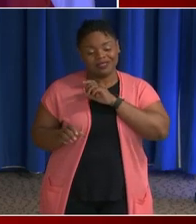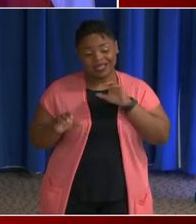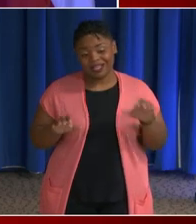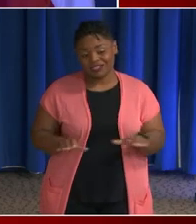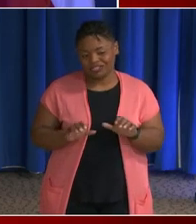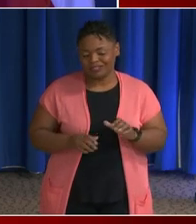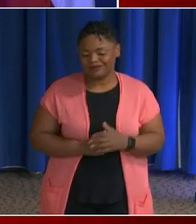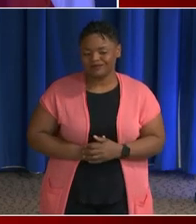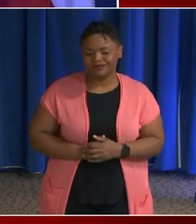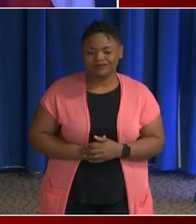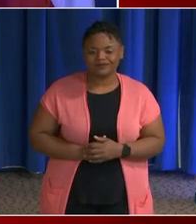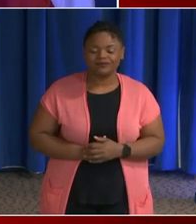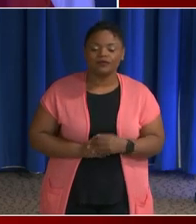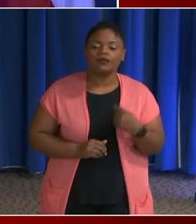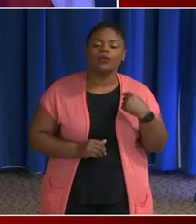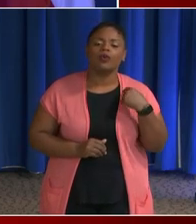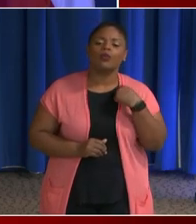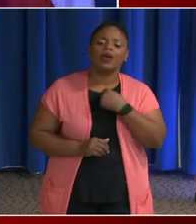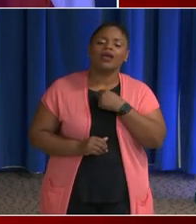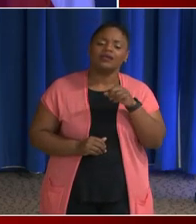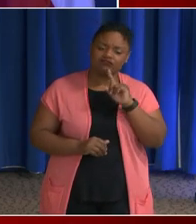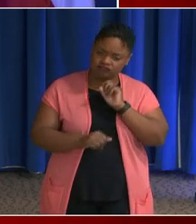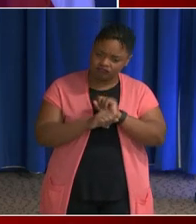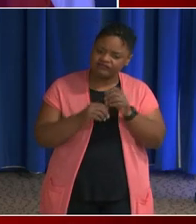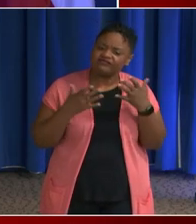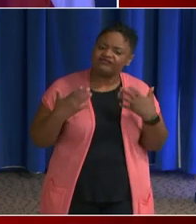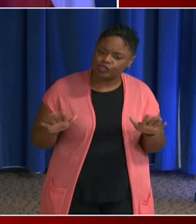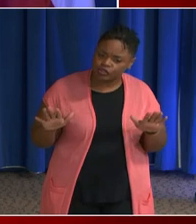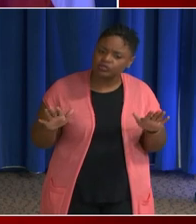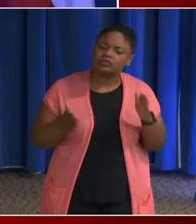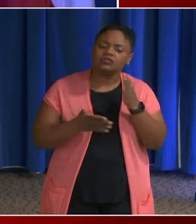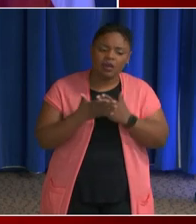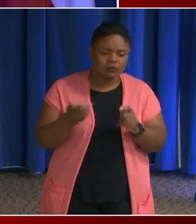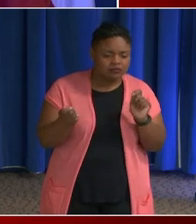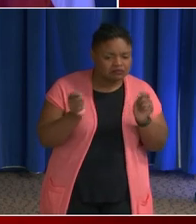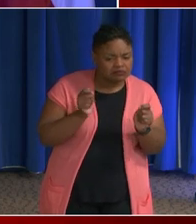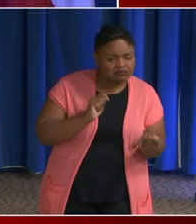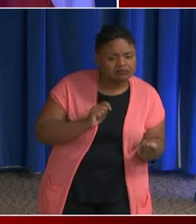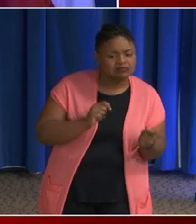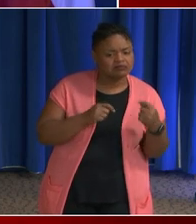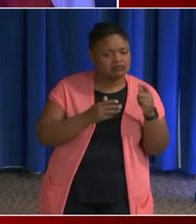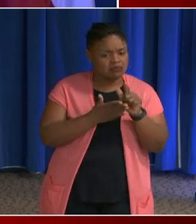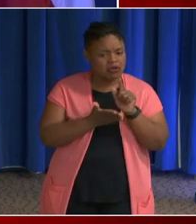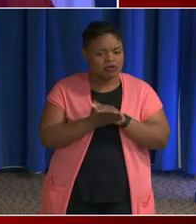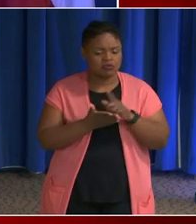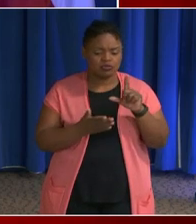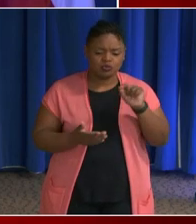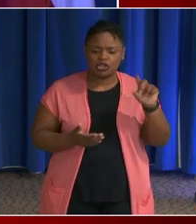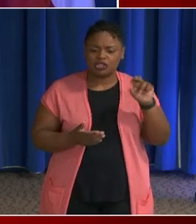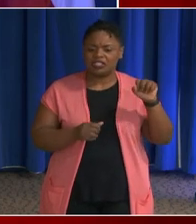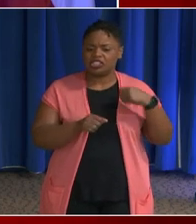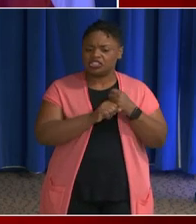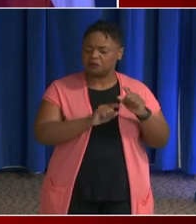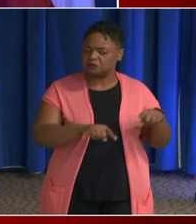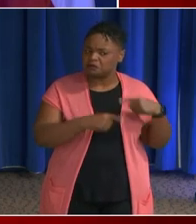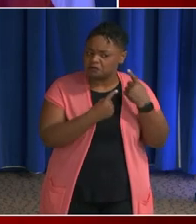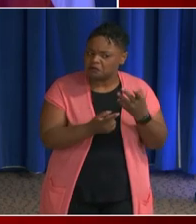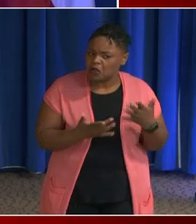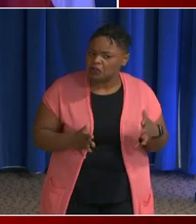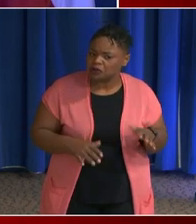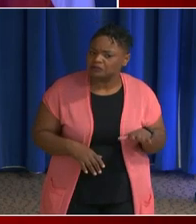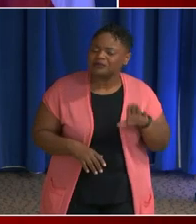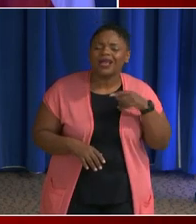we've actually made quite a number of reforms over the last several decades. If I remember correctly, and I was not briefed on